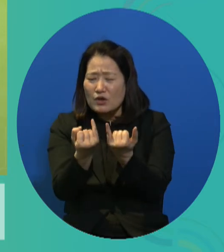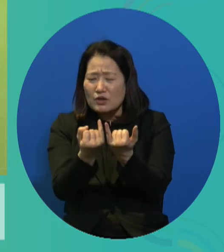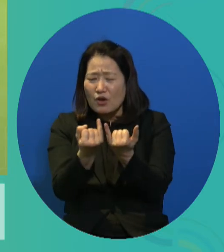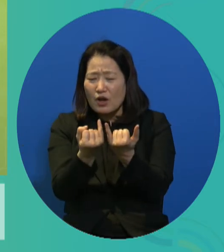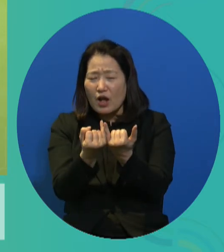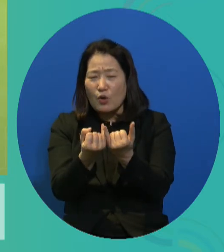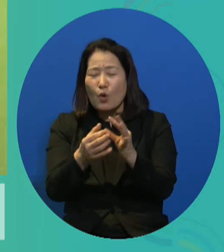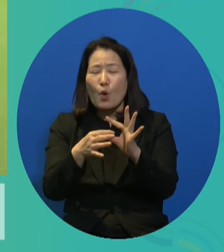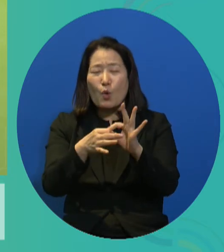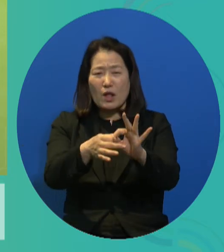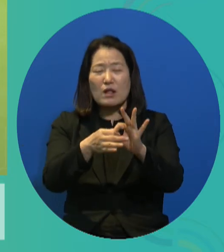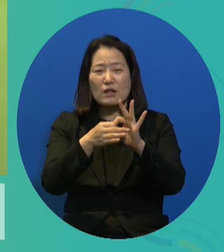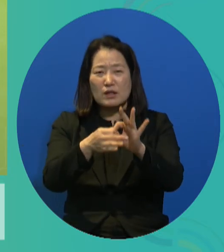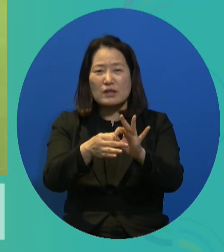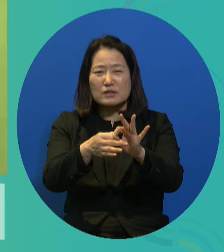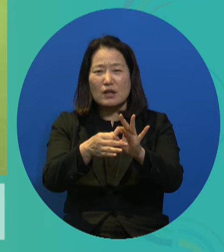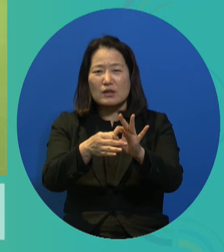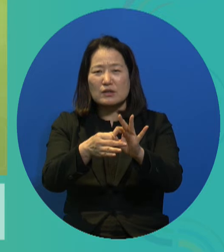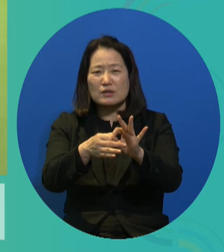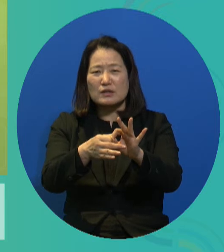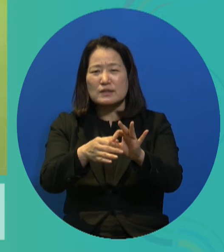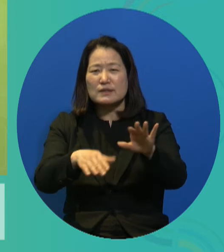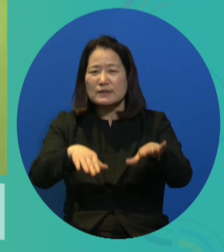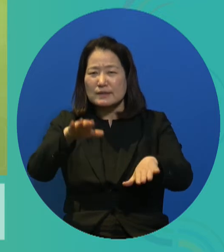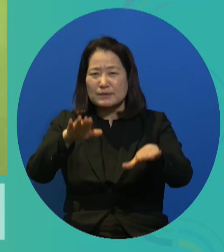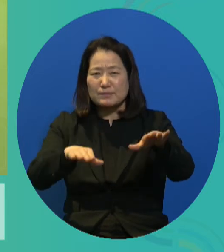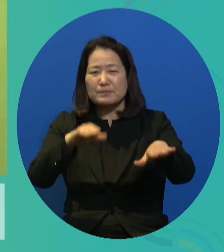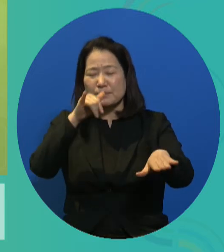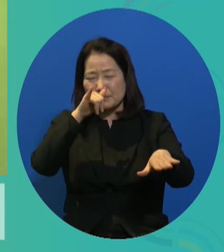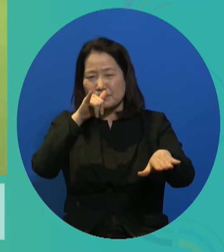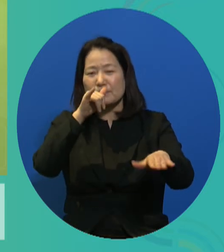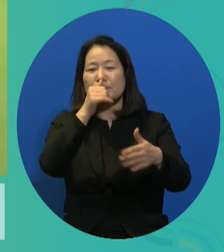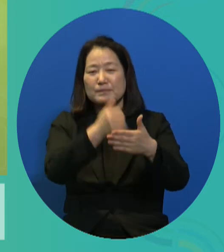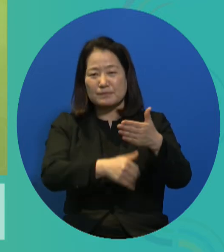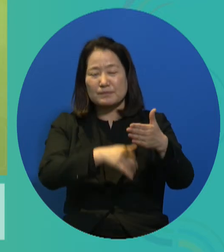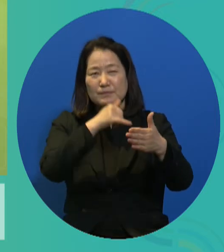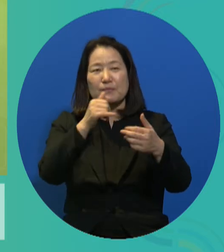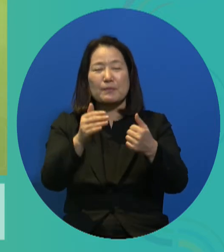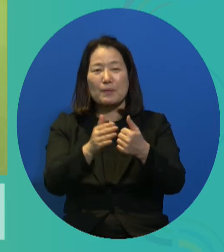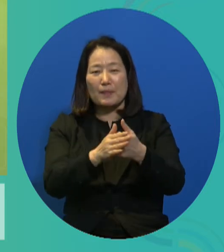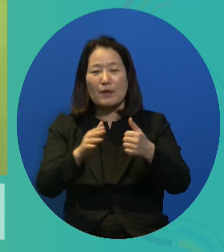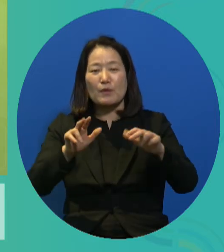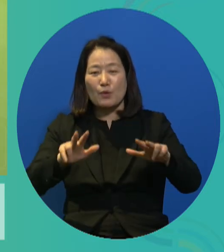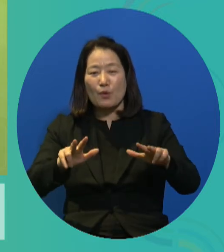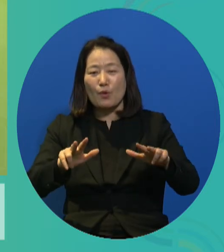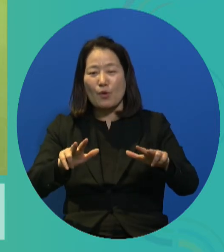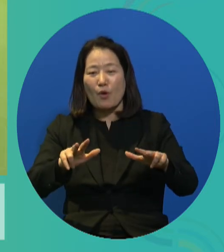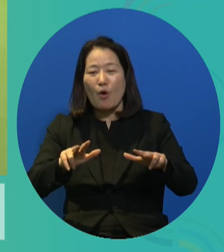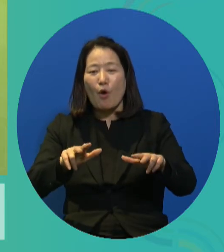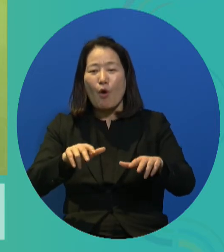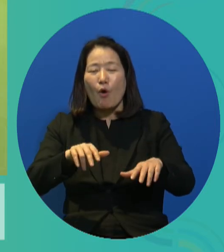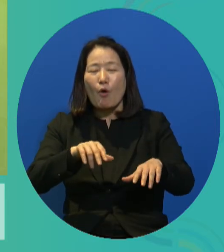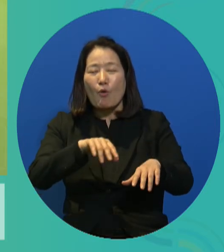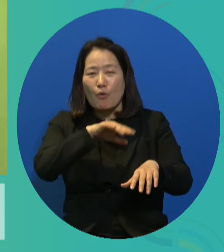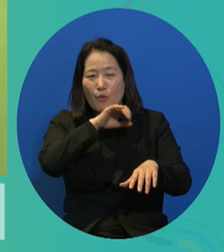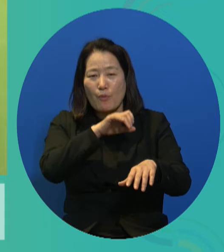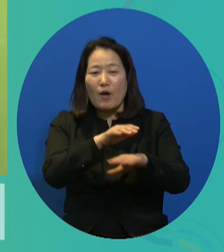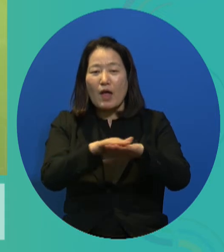we do not have a very strong mechanism for domestic implementation in Korea. So some of the